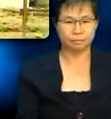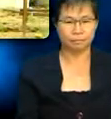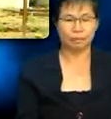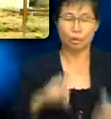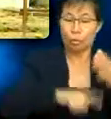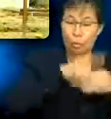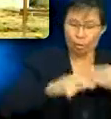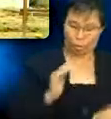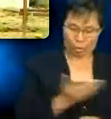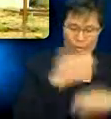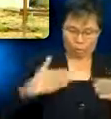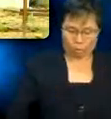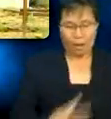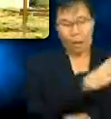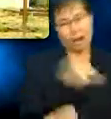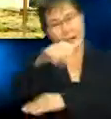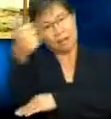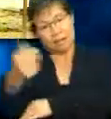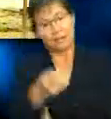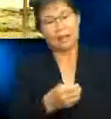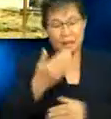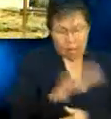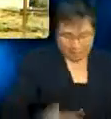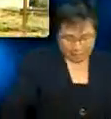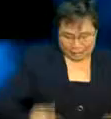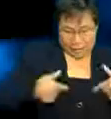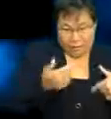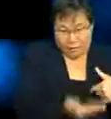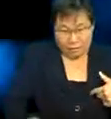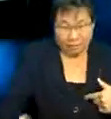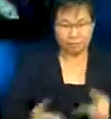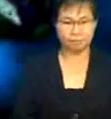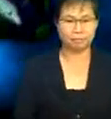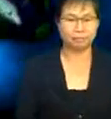What about our body and other organisms?